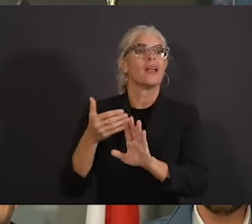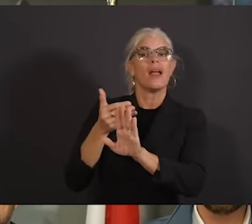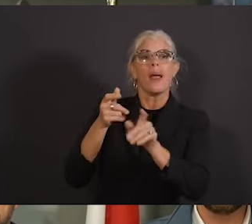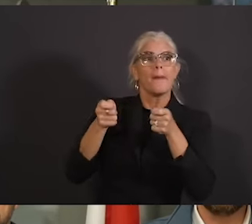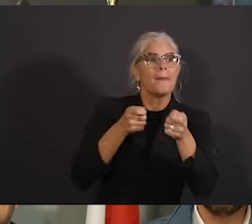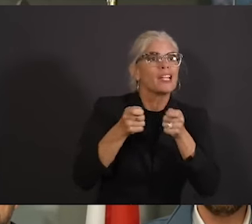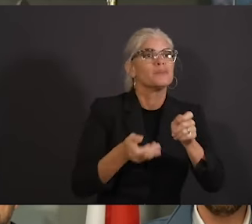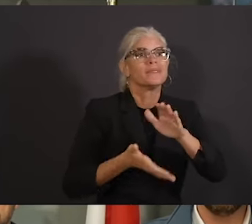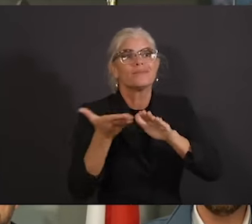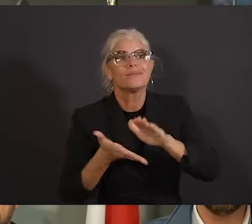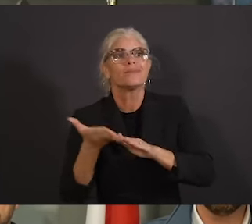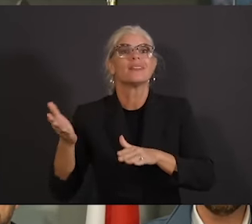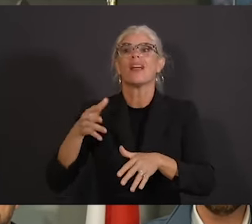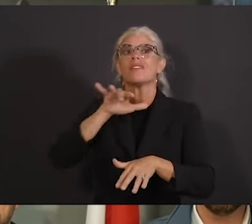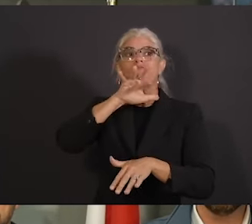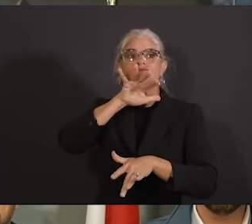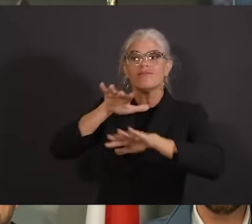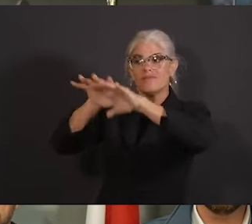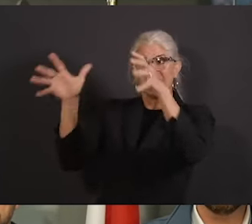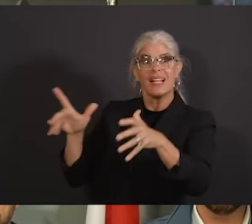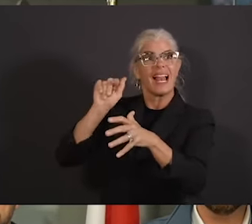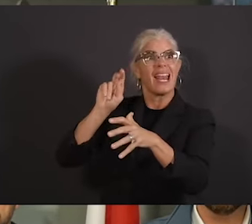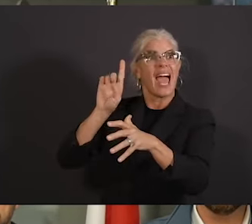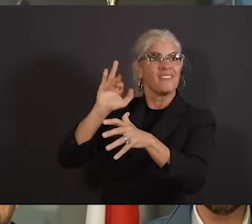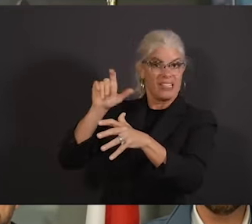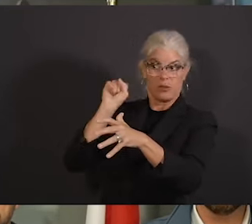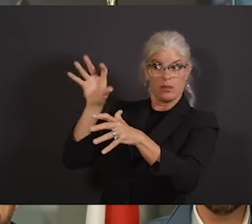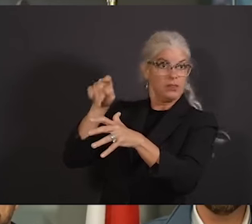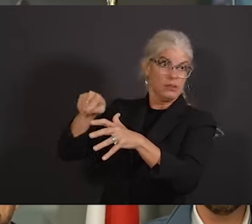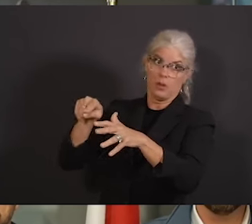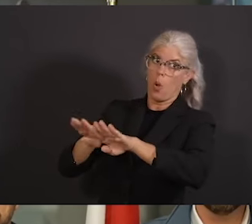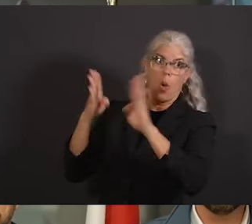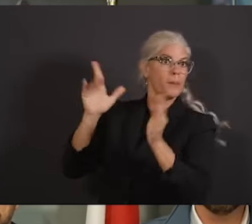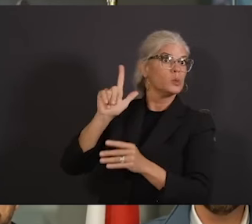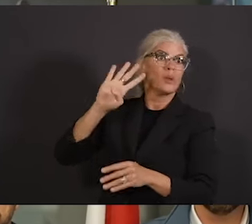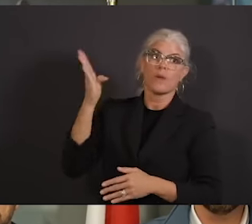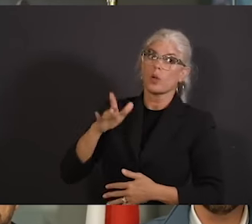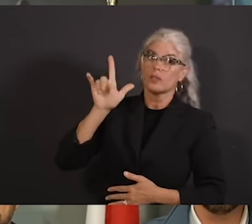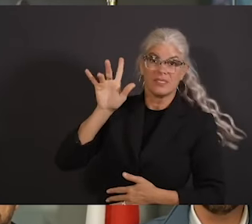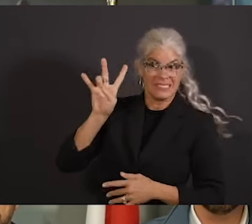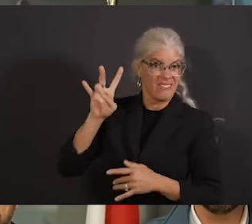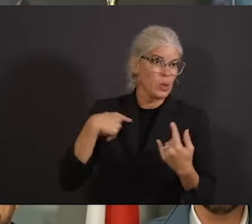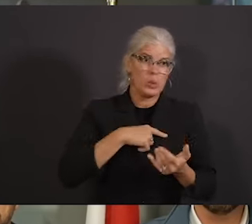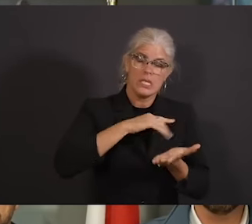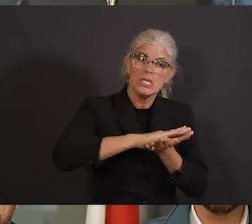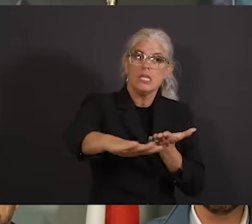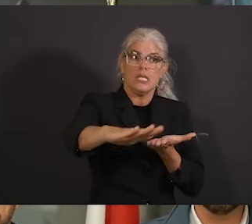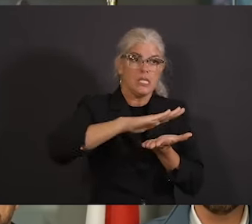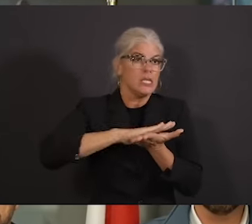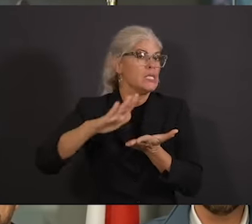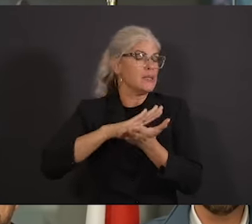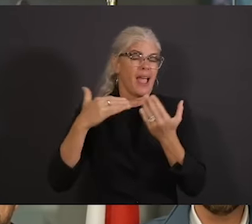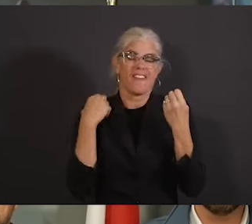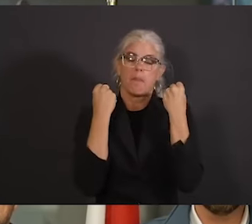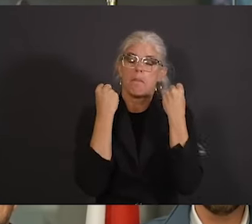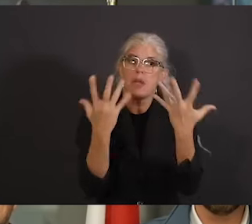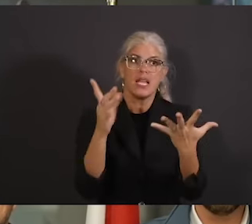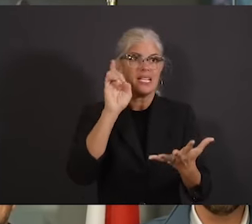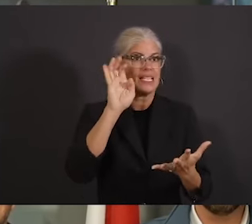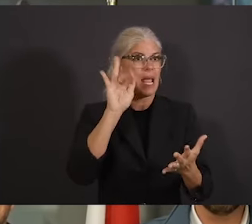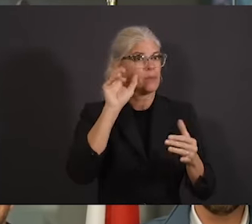be open 24/7 in the lead up to Hurricane Milton. We had a lot of debris left from Hurricane Helene